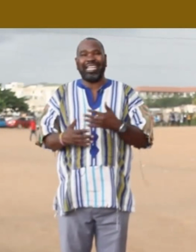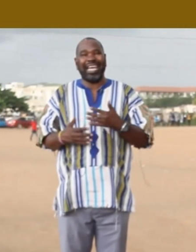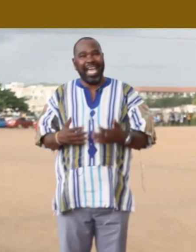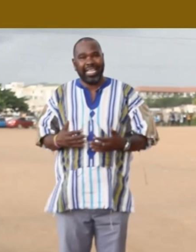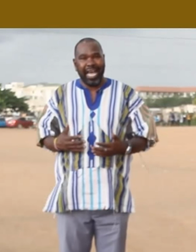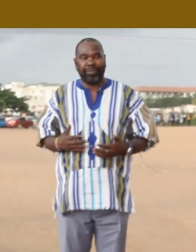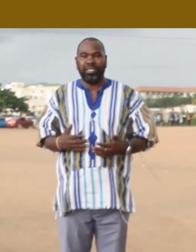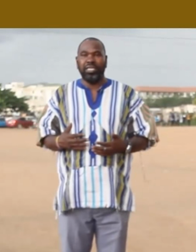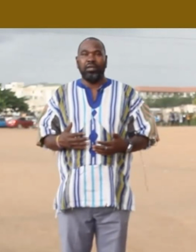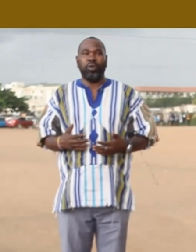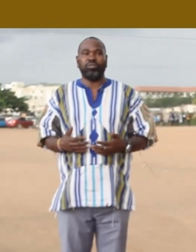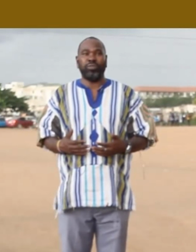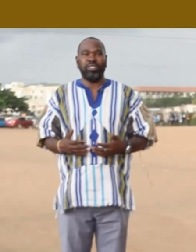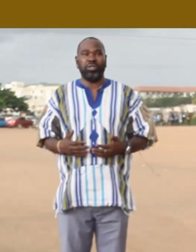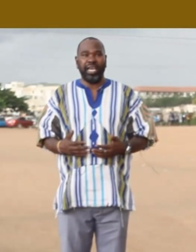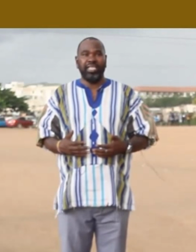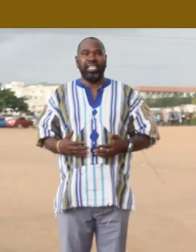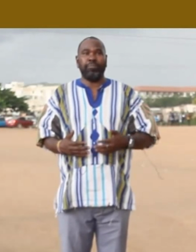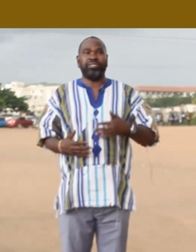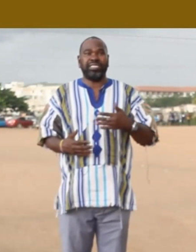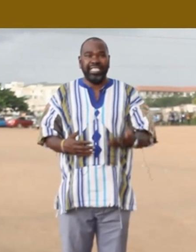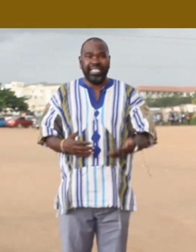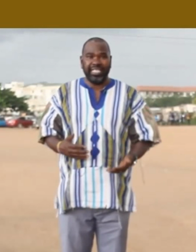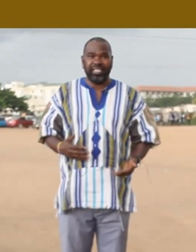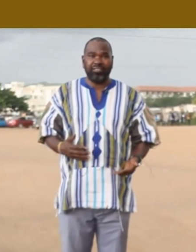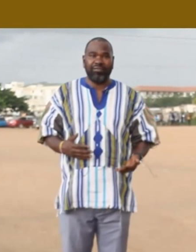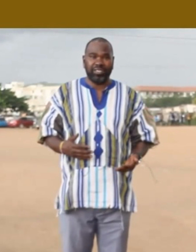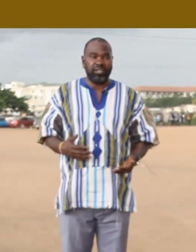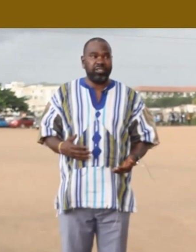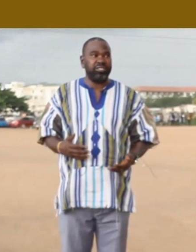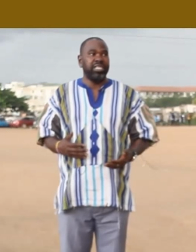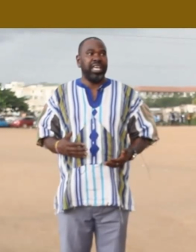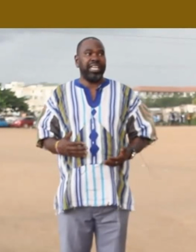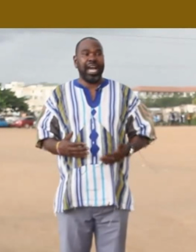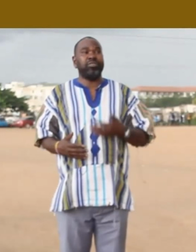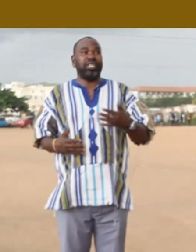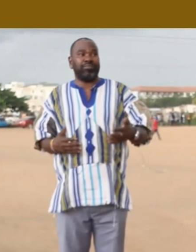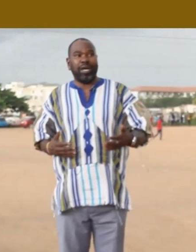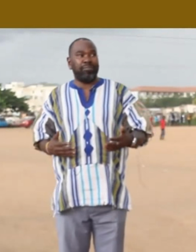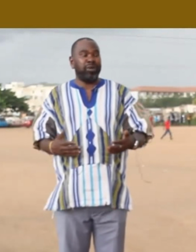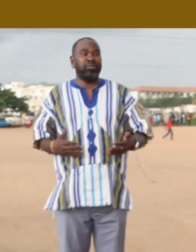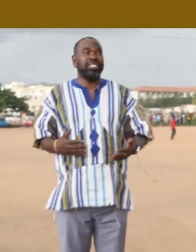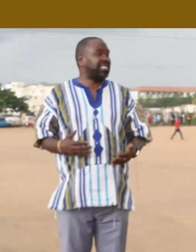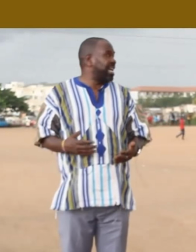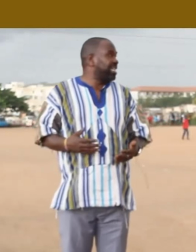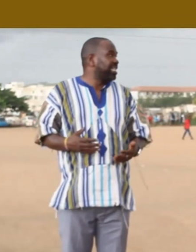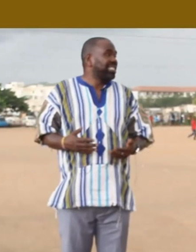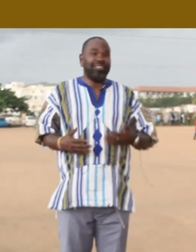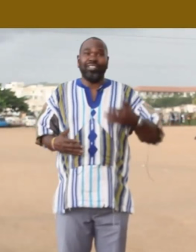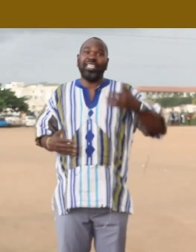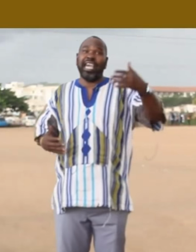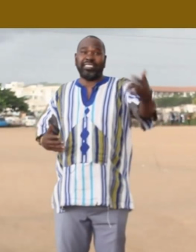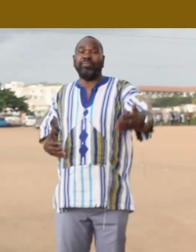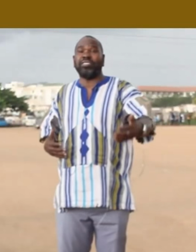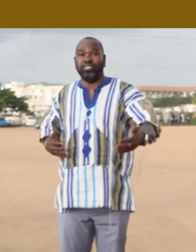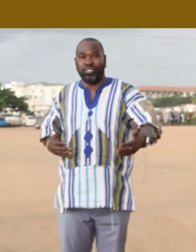it preceded the Year of Return. And I'm going to boldly say that it really had something to do with the Year of Return coming.